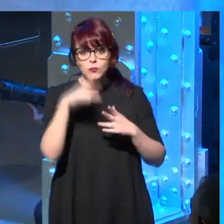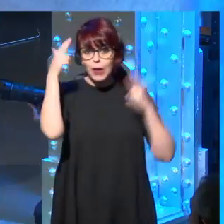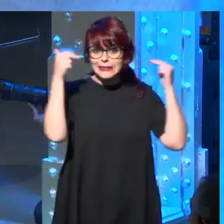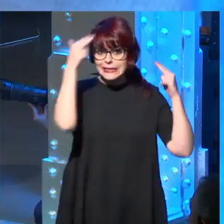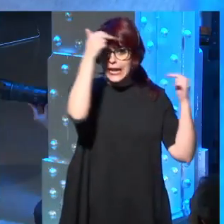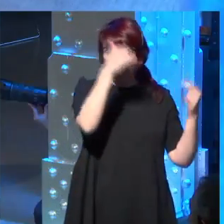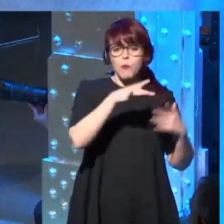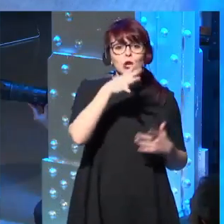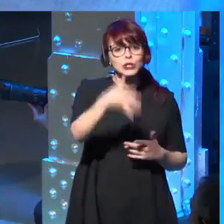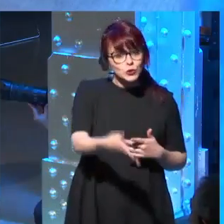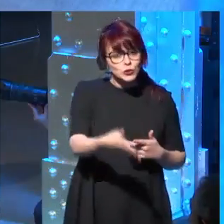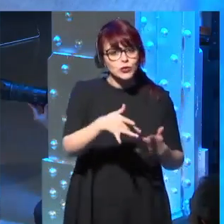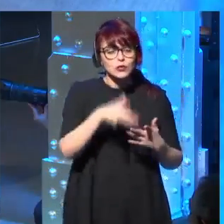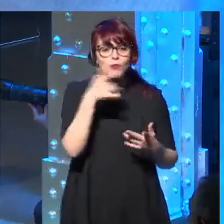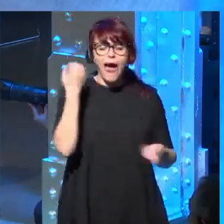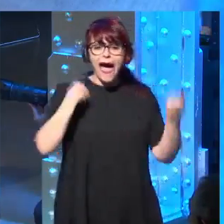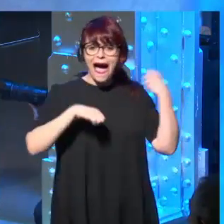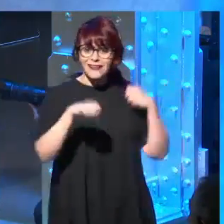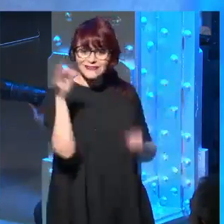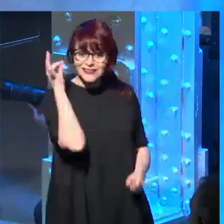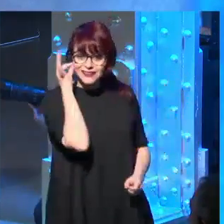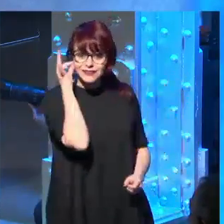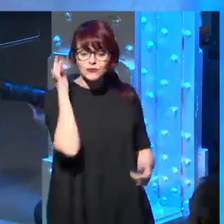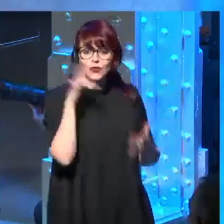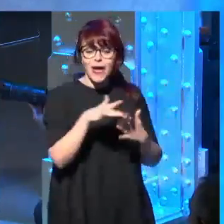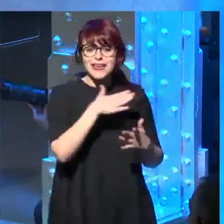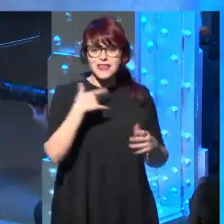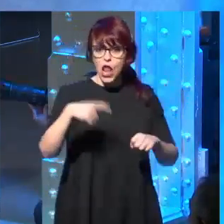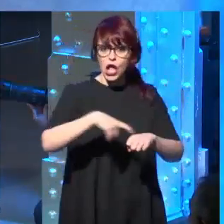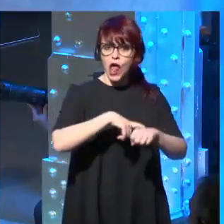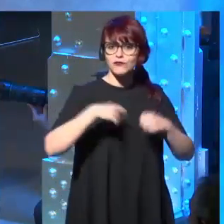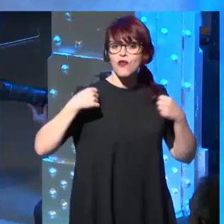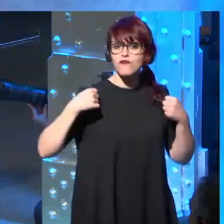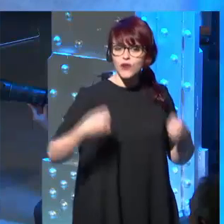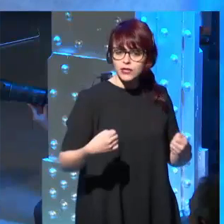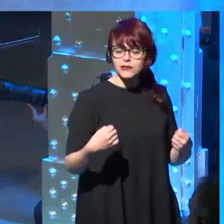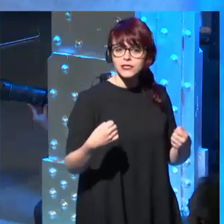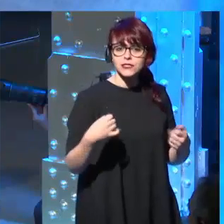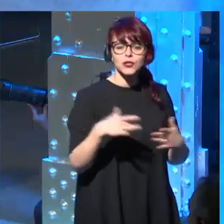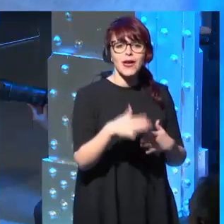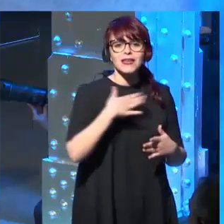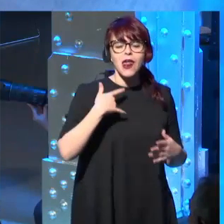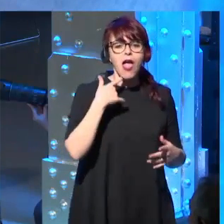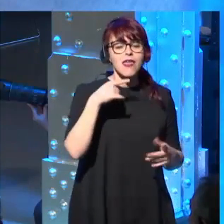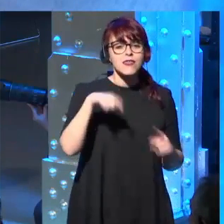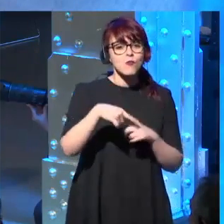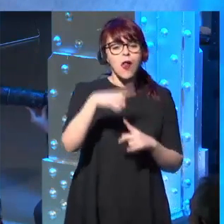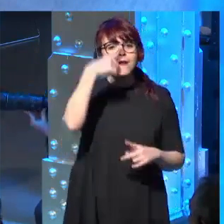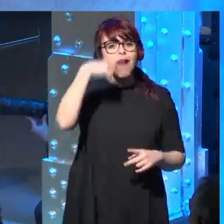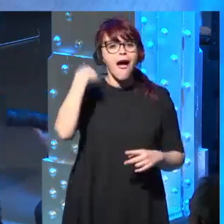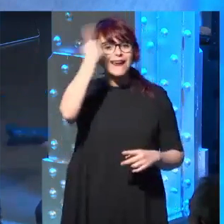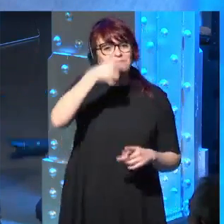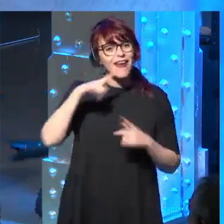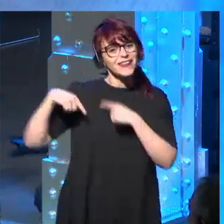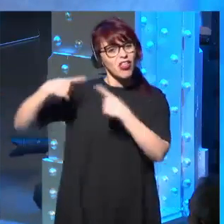with strong character, women who don't want to look like the traditional, hate the role of the